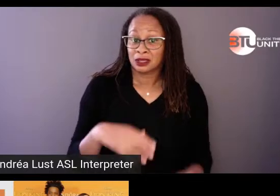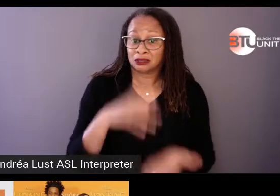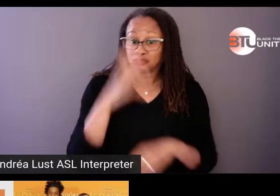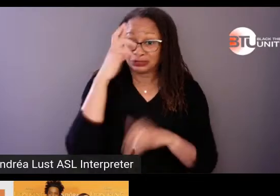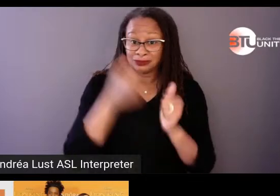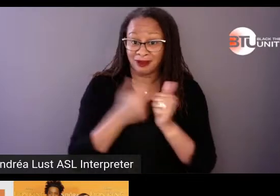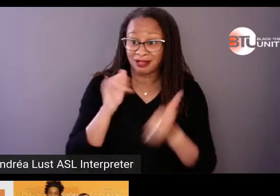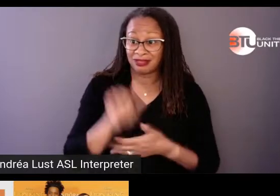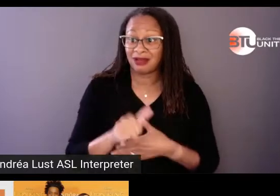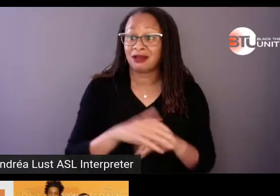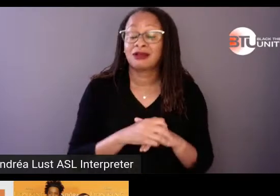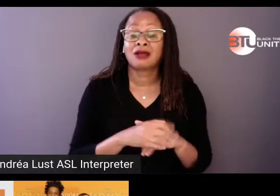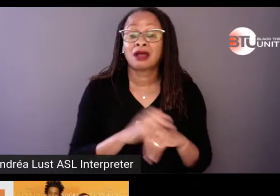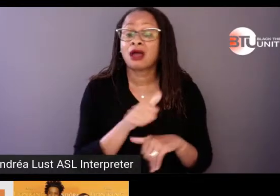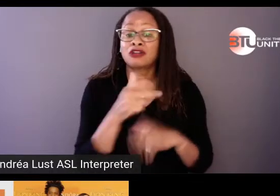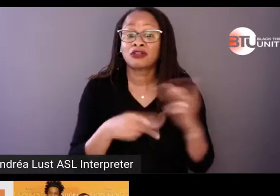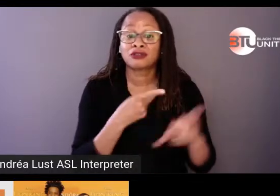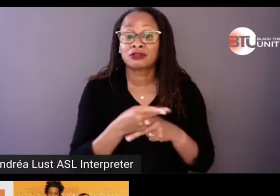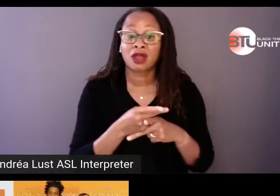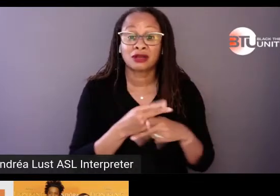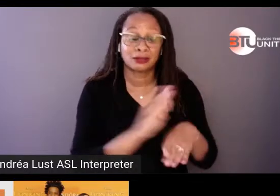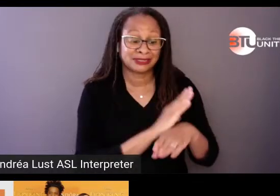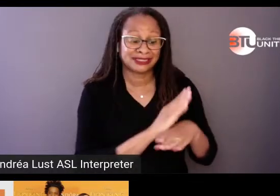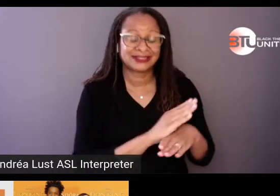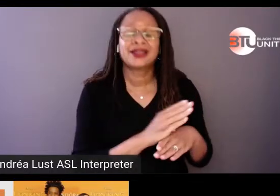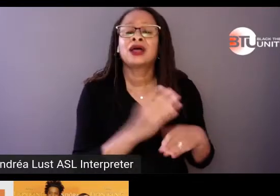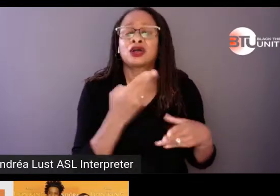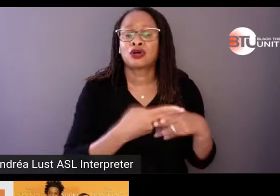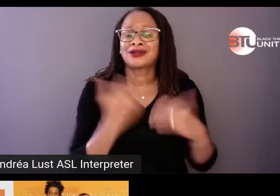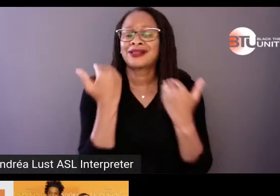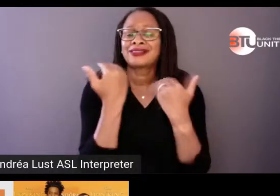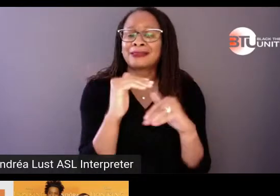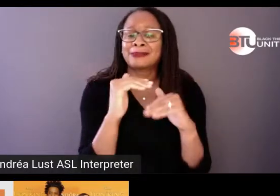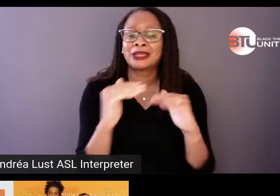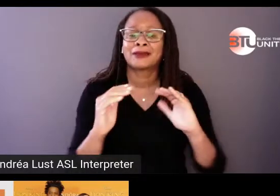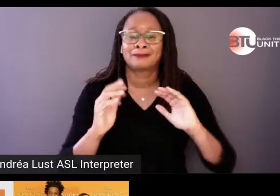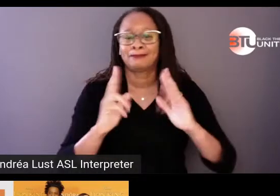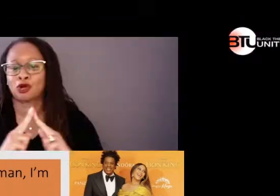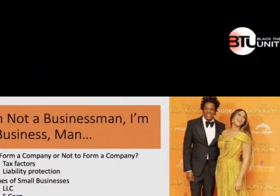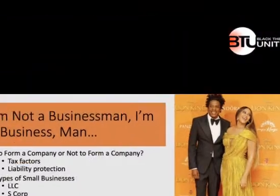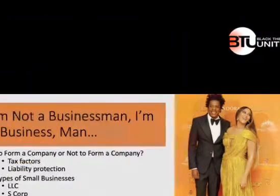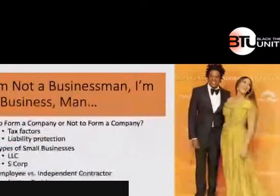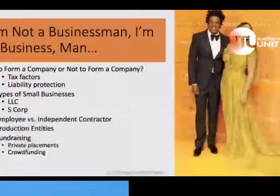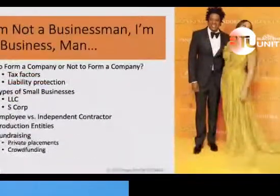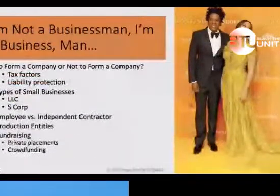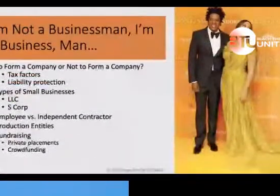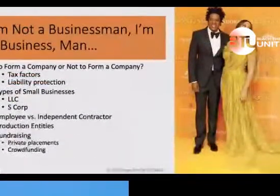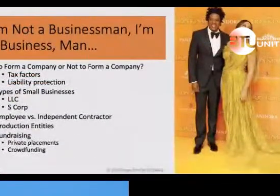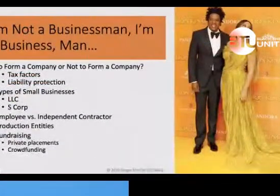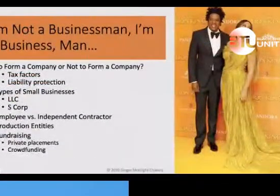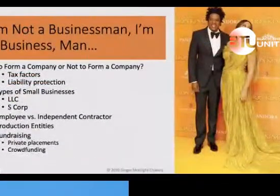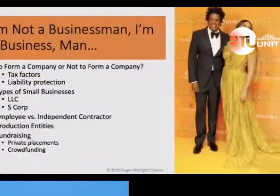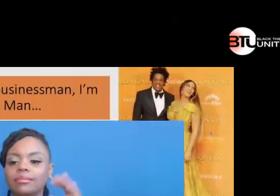So another type of entity was created called a limited partnership. And a limited partnership,